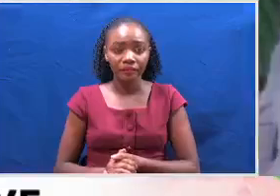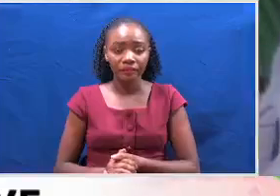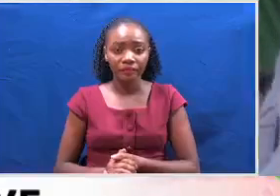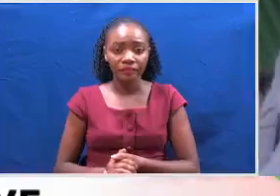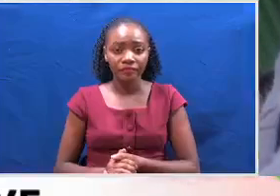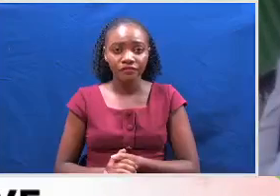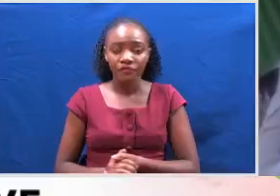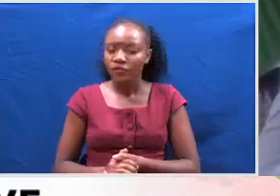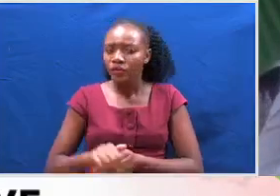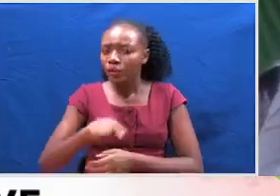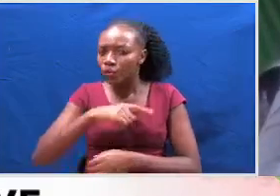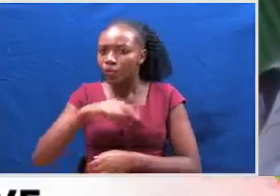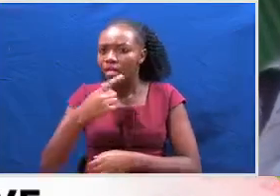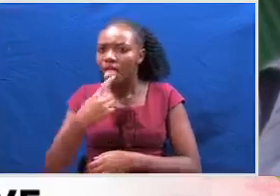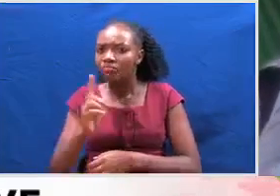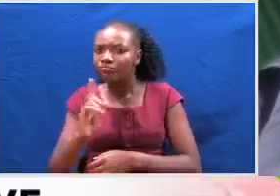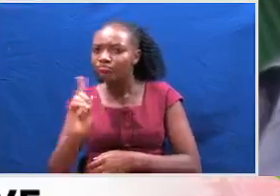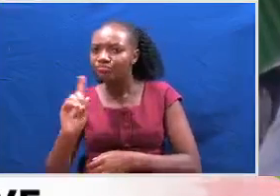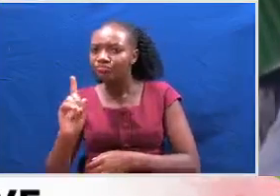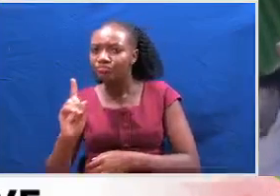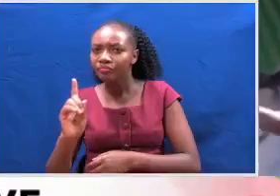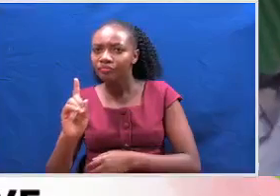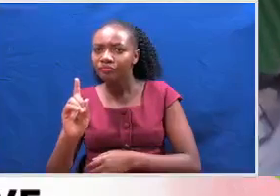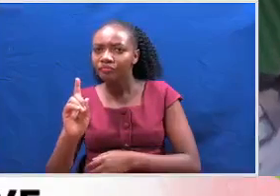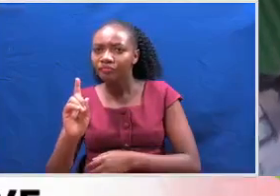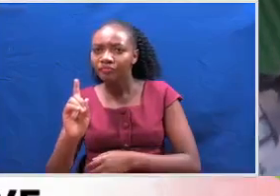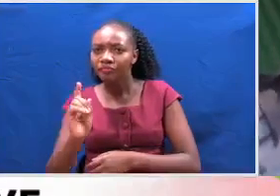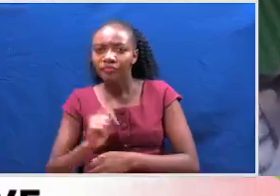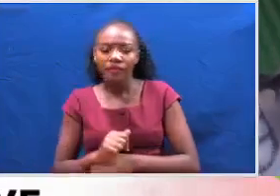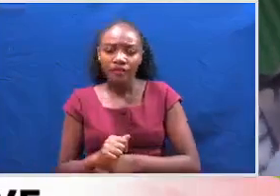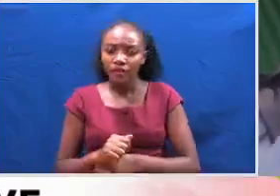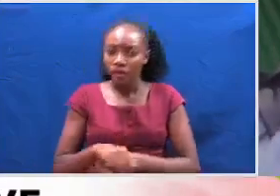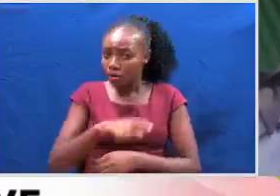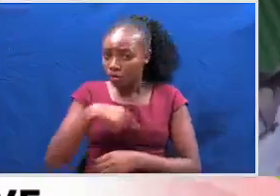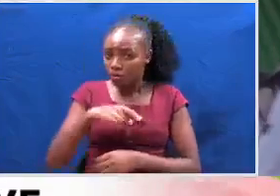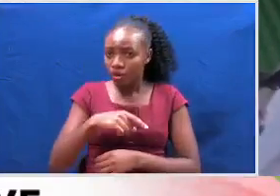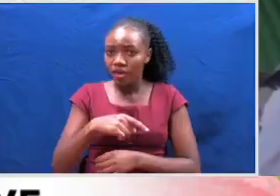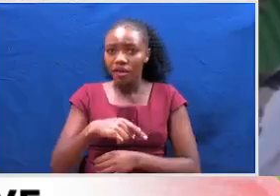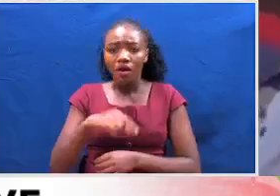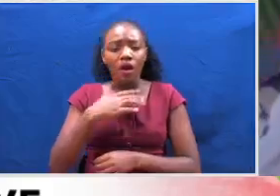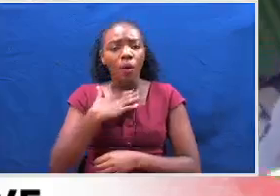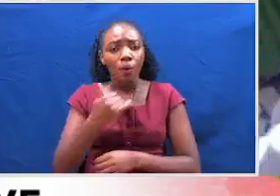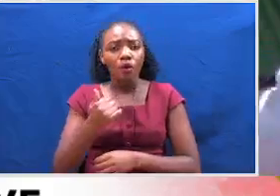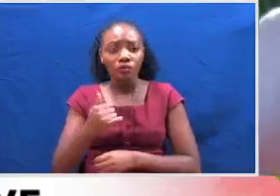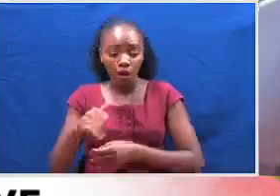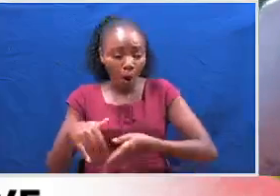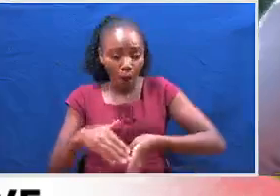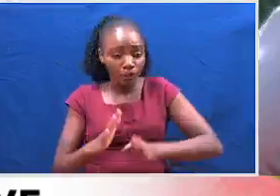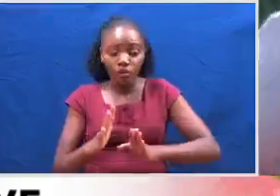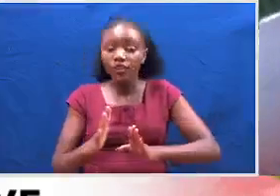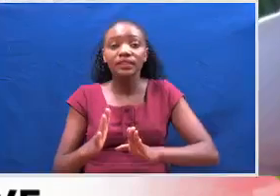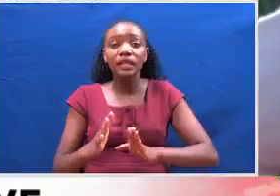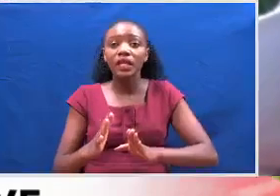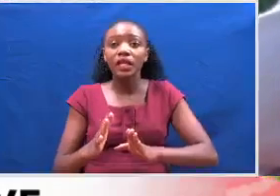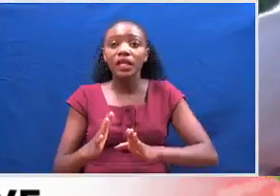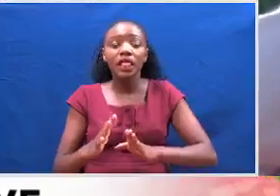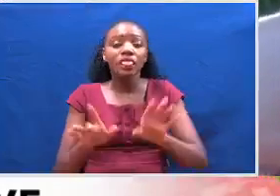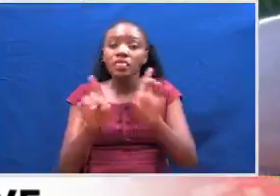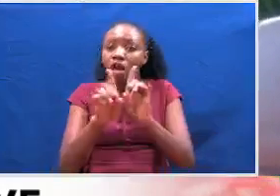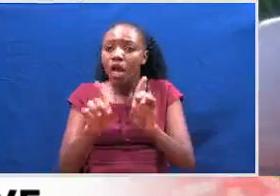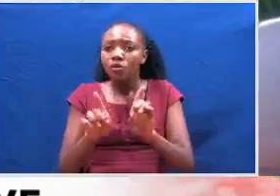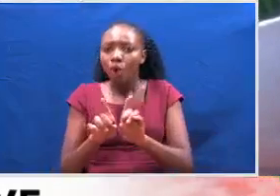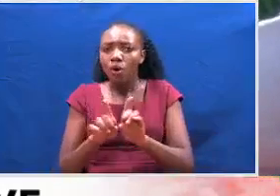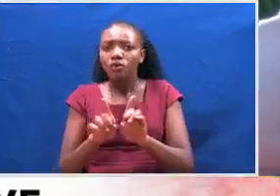Hatusemi ya kwamba tukisikizwa hatutashindwa, lakini sisi tunataka tupewe fursa ya sisi